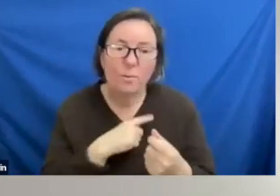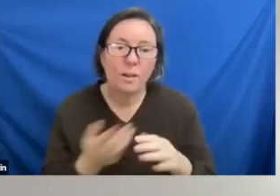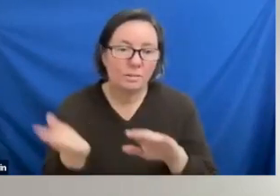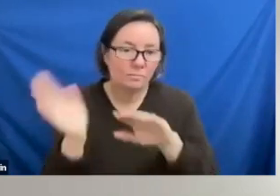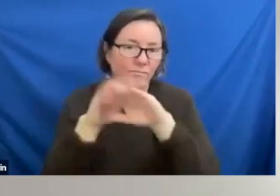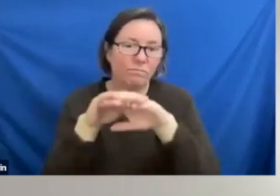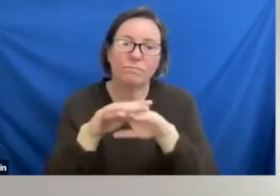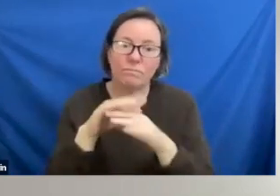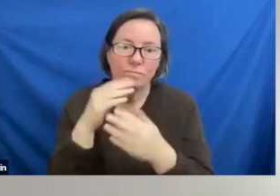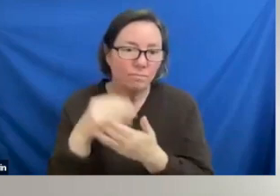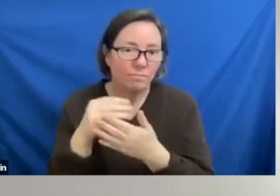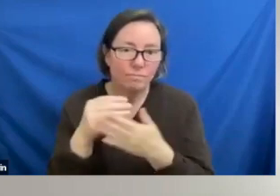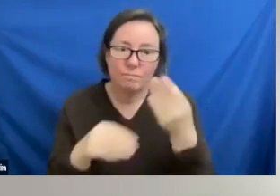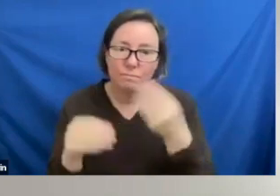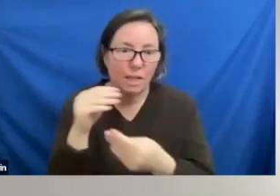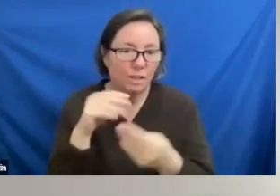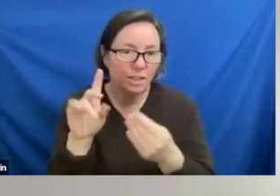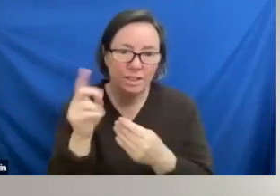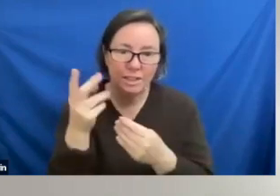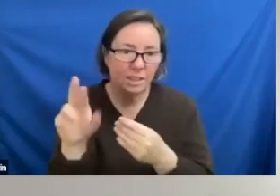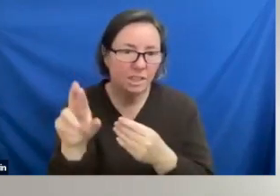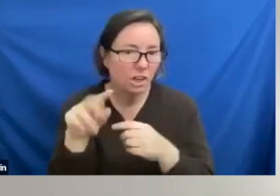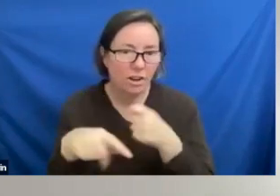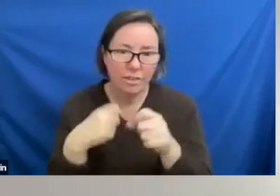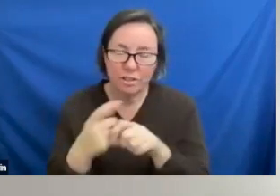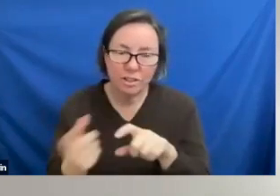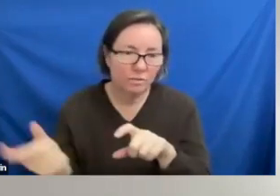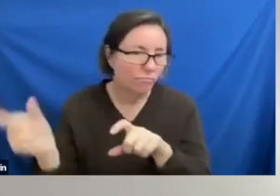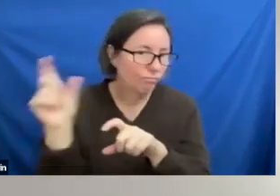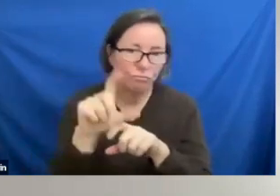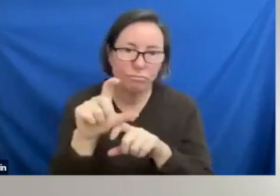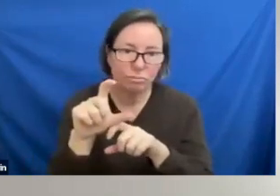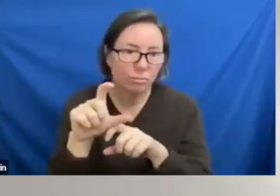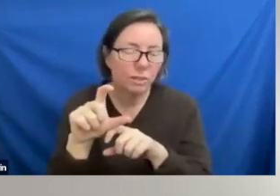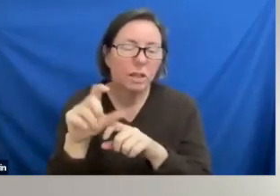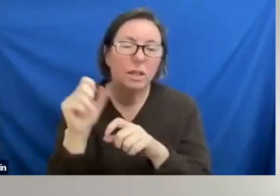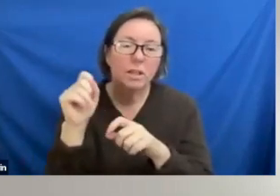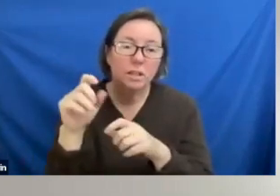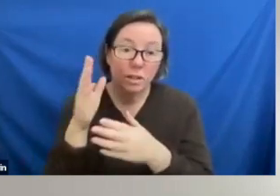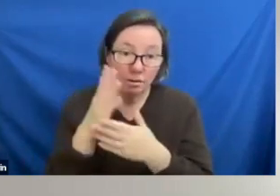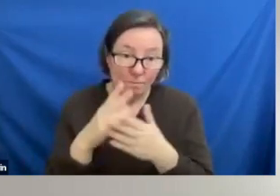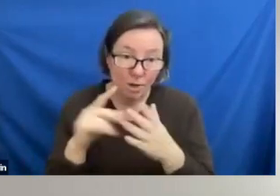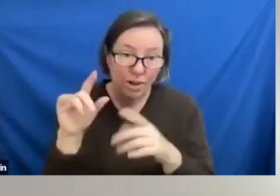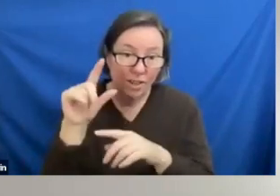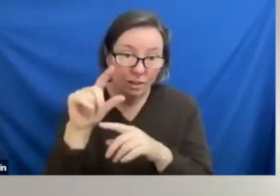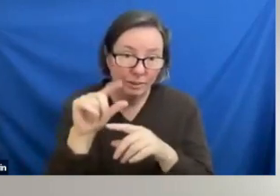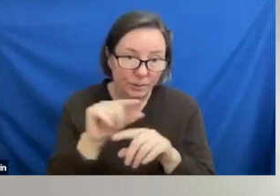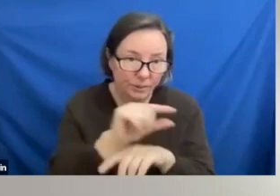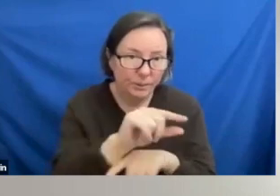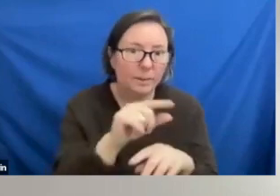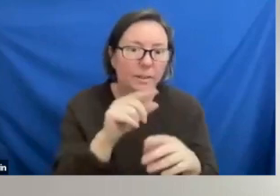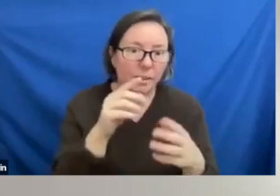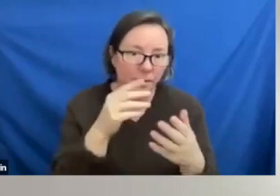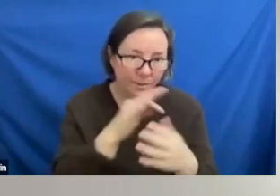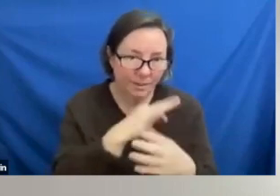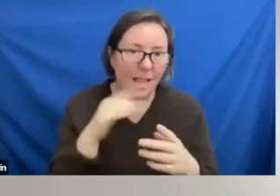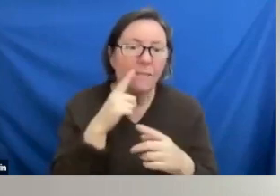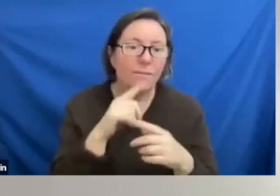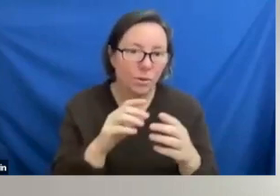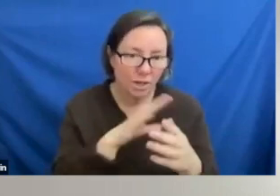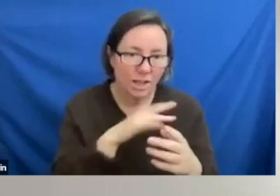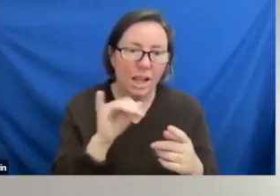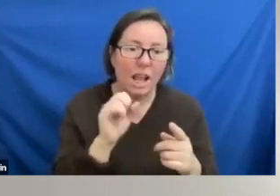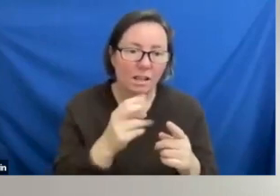in our budget this year. And so part of that has been building up the staff for the CAS.